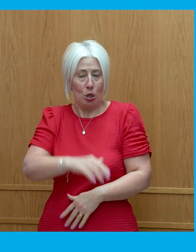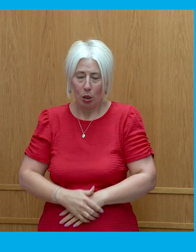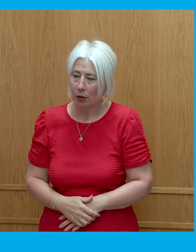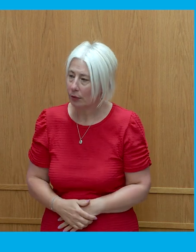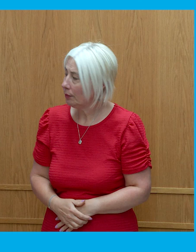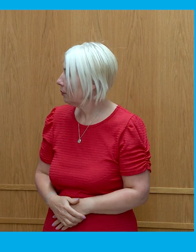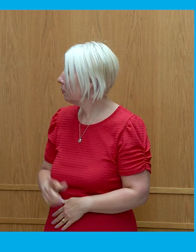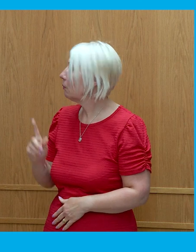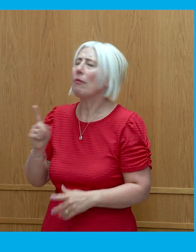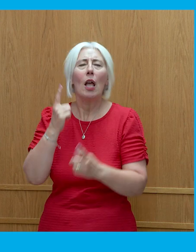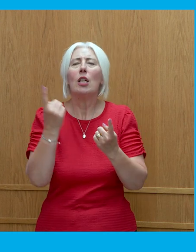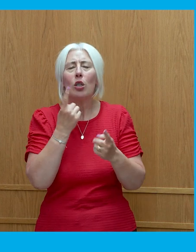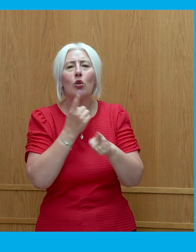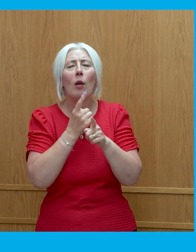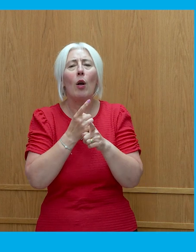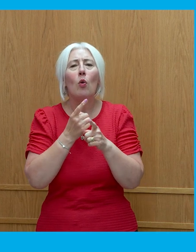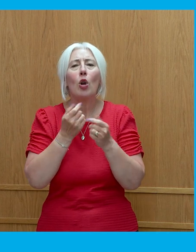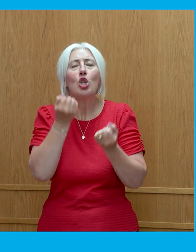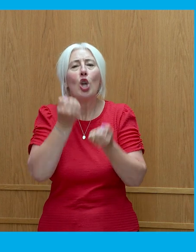The question about justice and the judiciary.